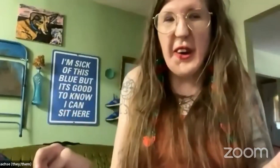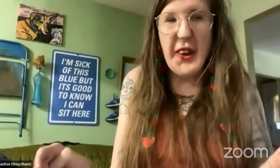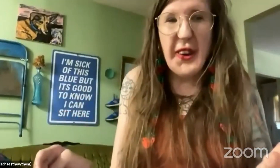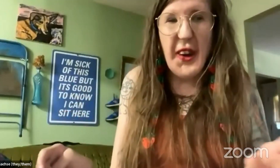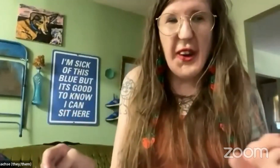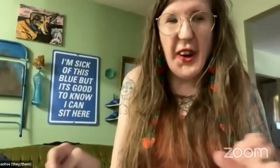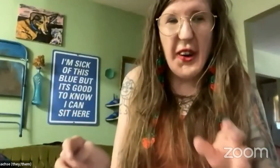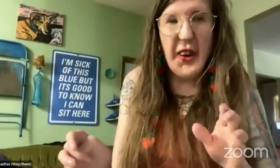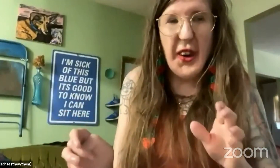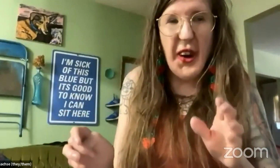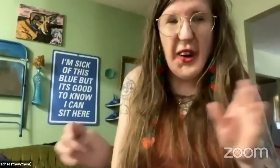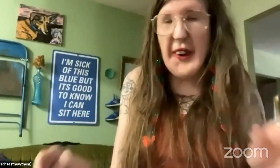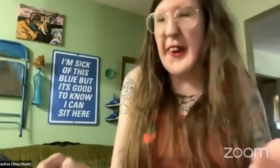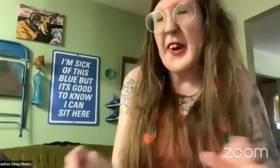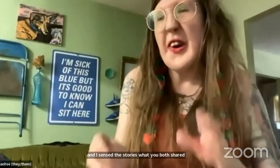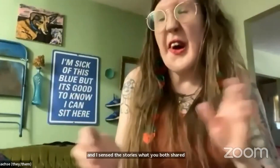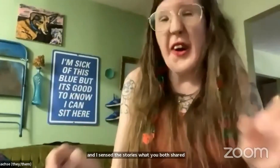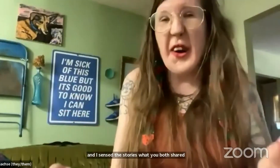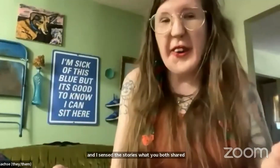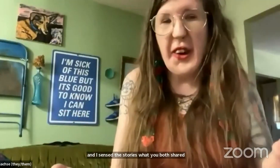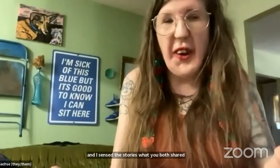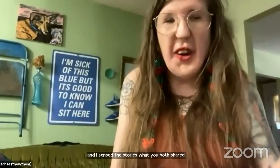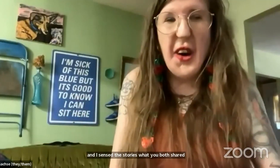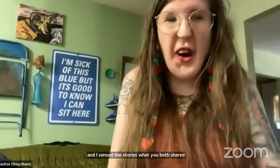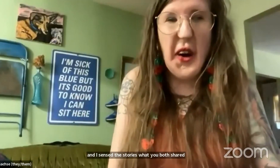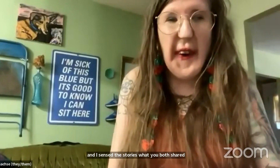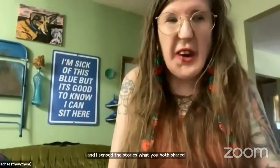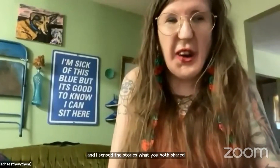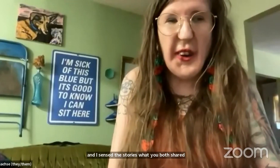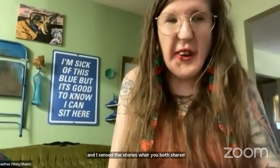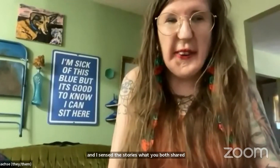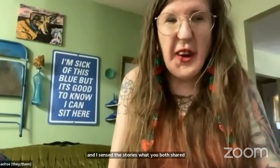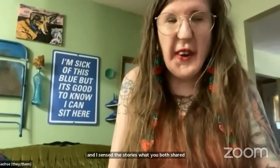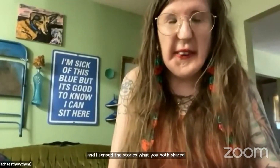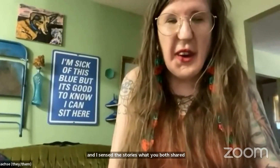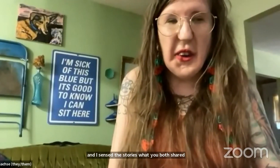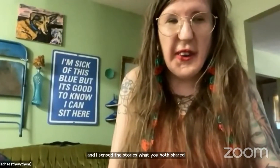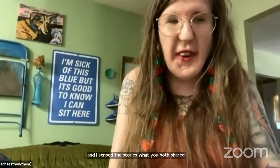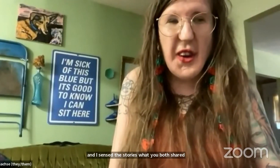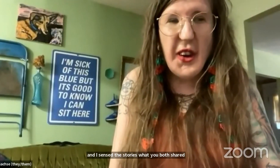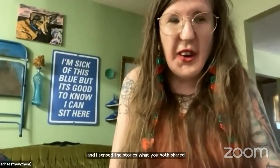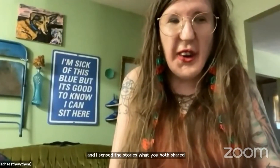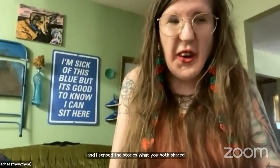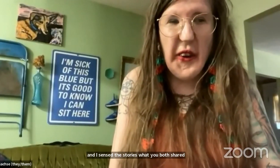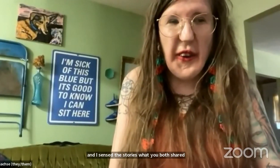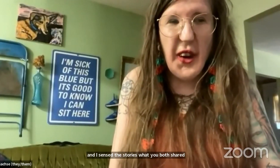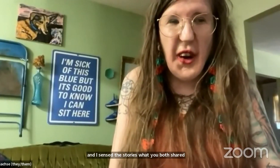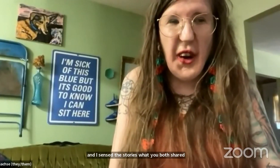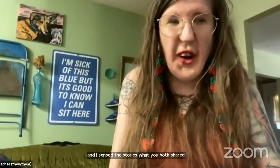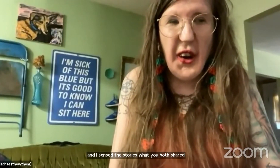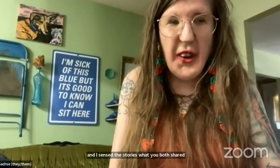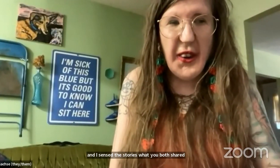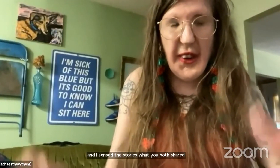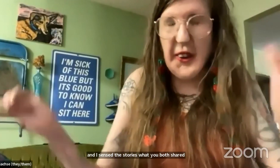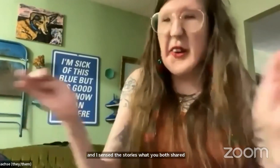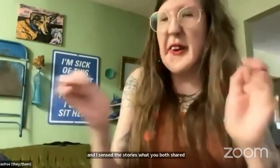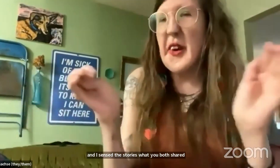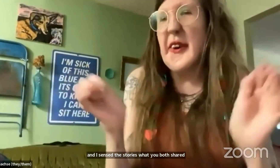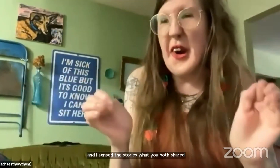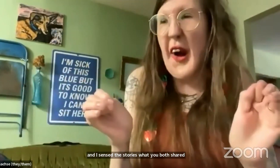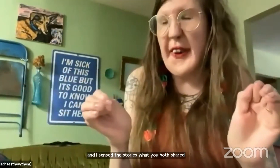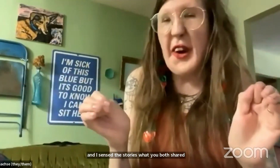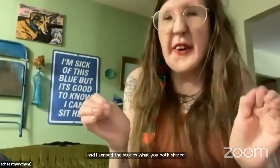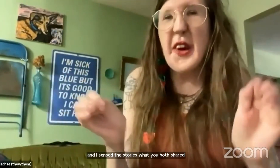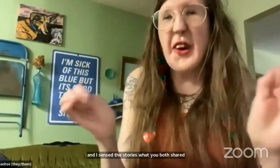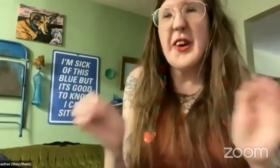of violence that are necessary and costly, is the way in which, this